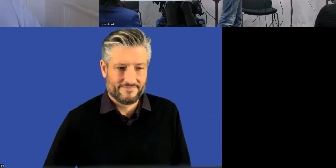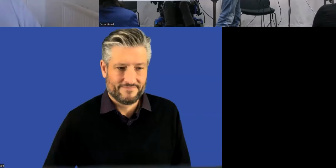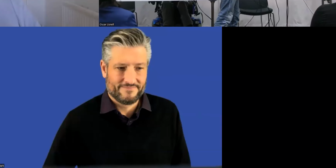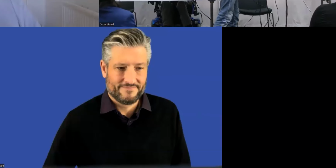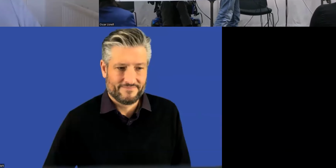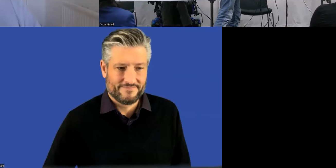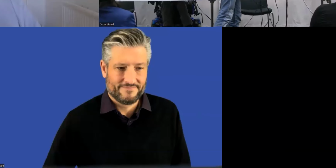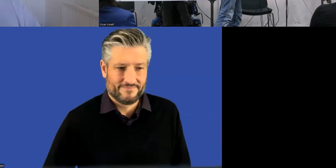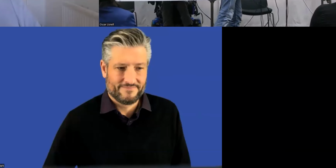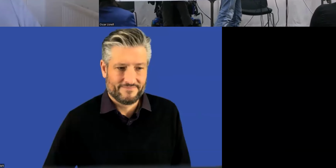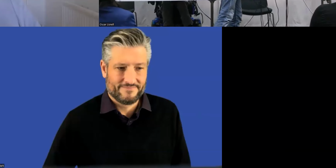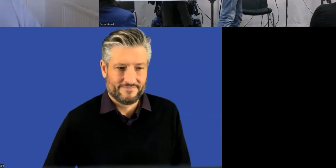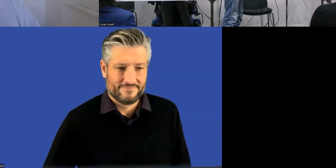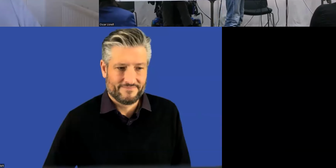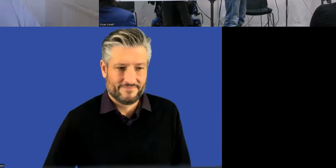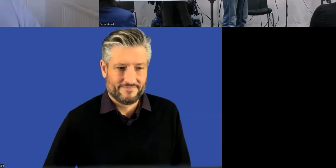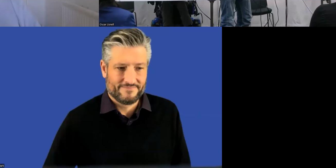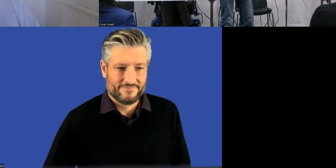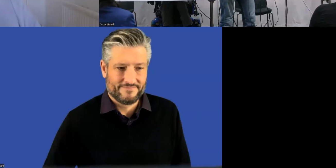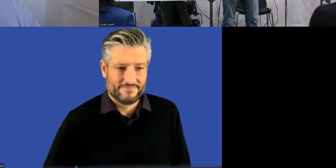maybe even for life in general. But